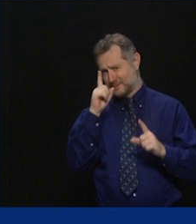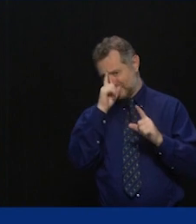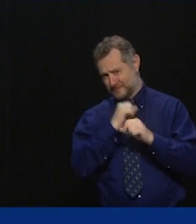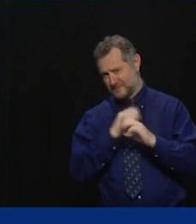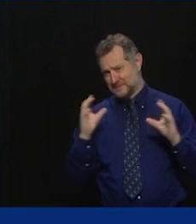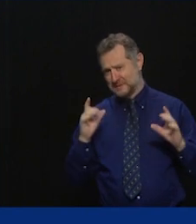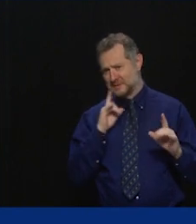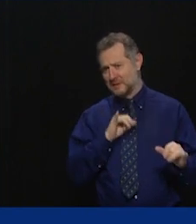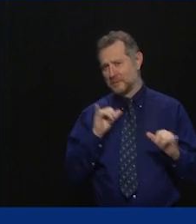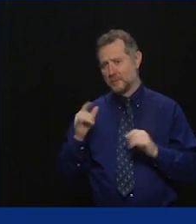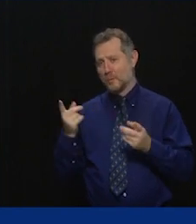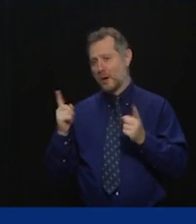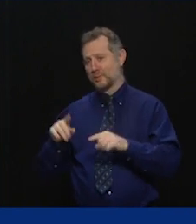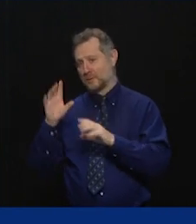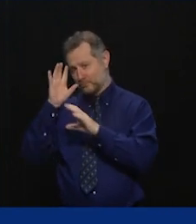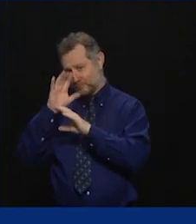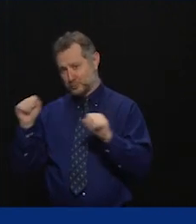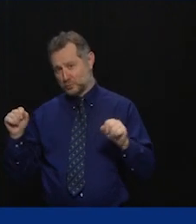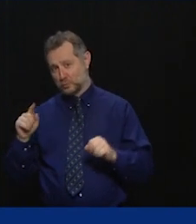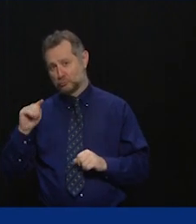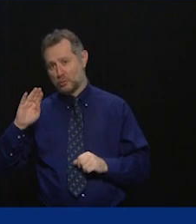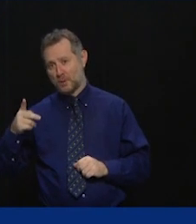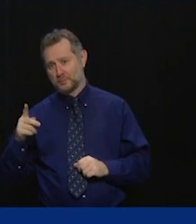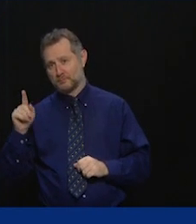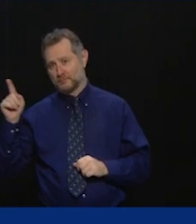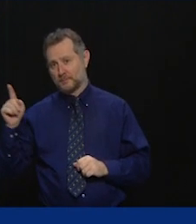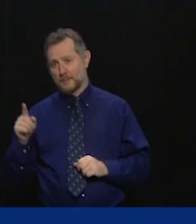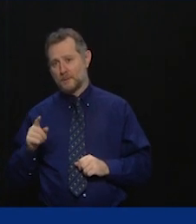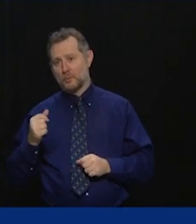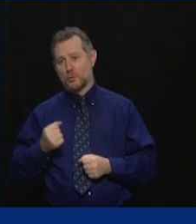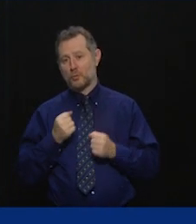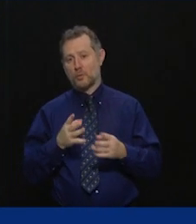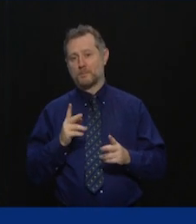does it undermine democracy in government and people's faith in it?